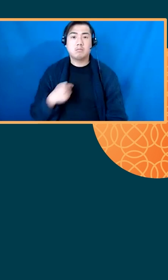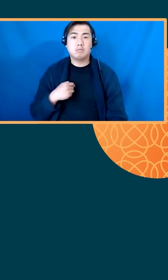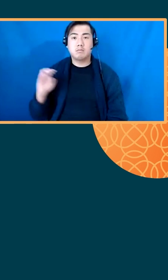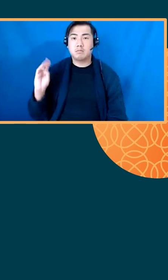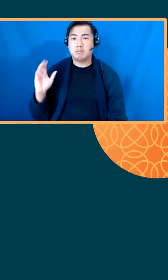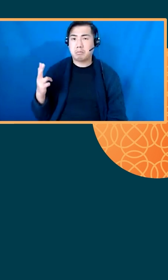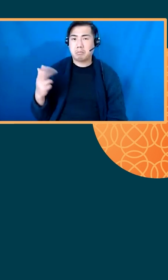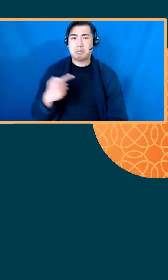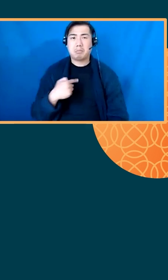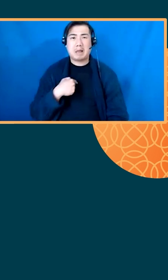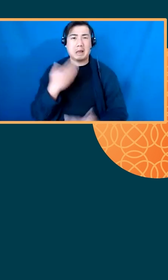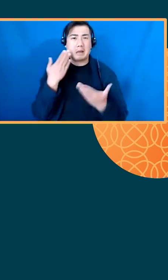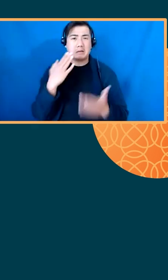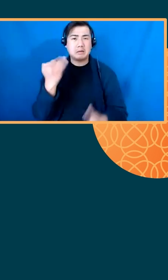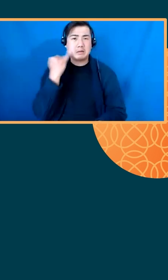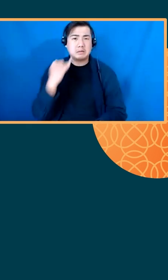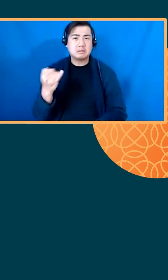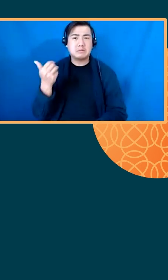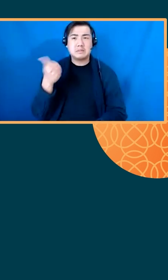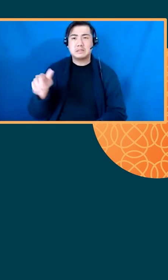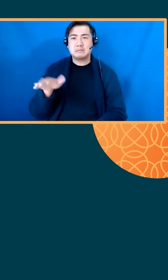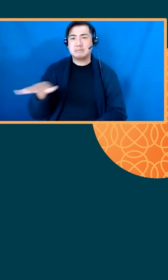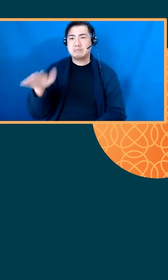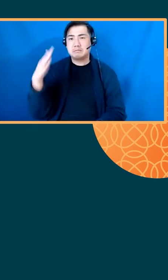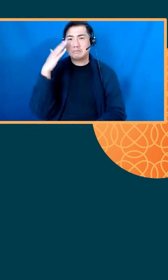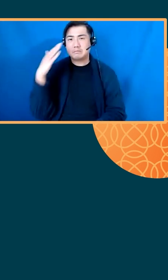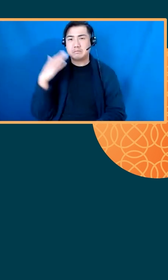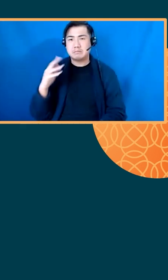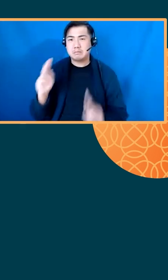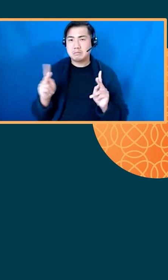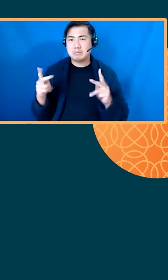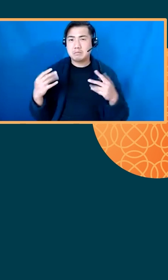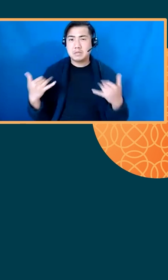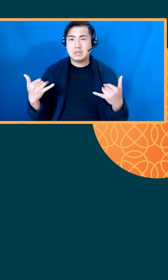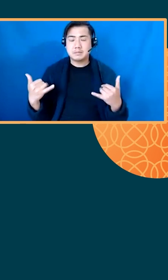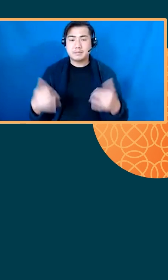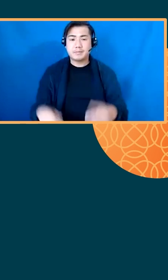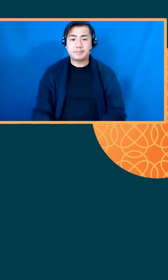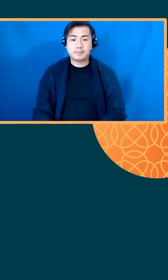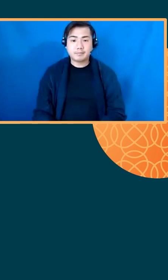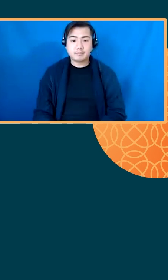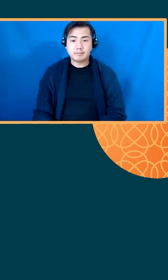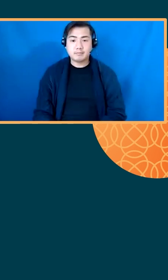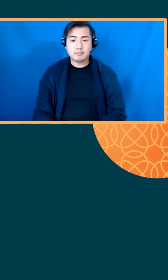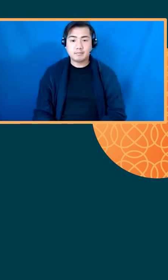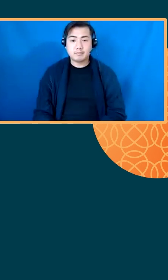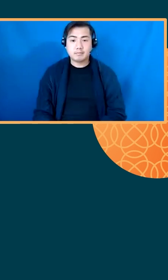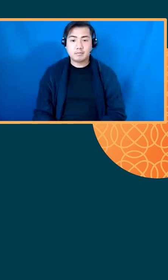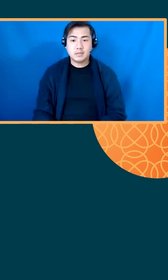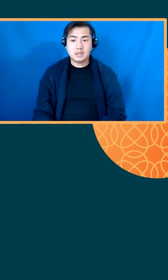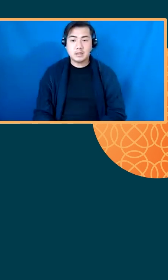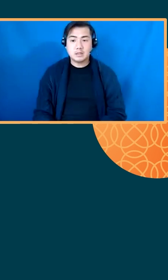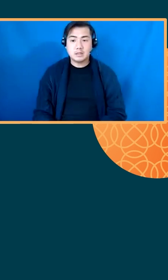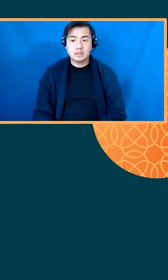I don't know if there are other Koreans out there on this call. You know, I